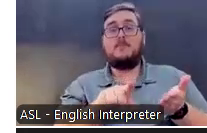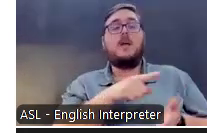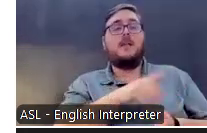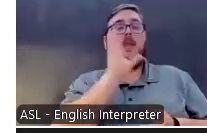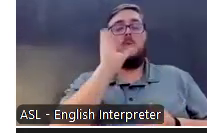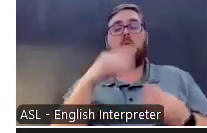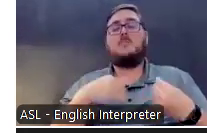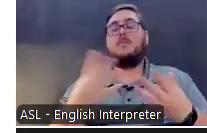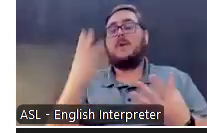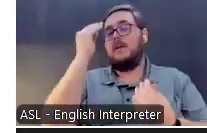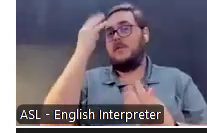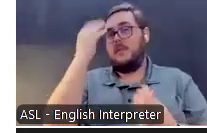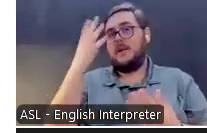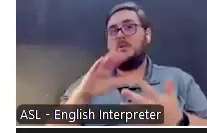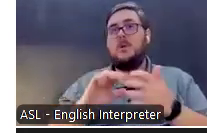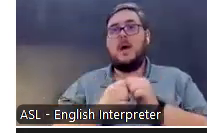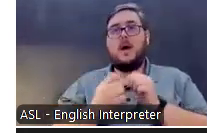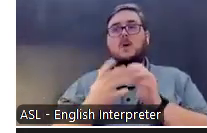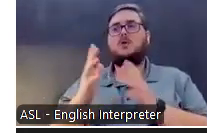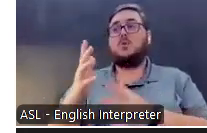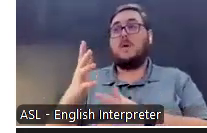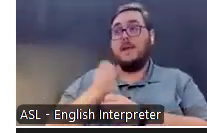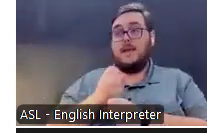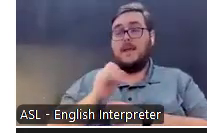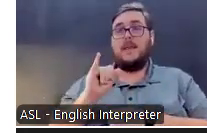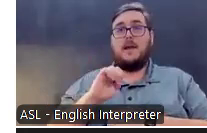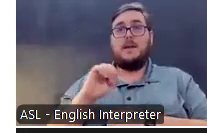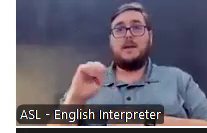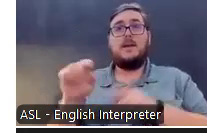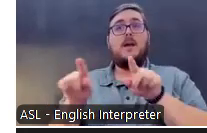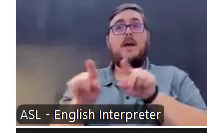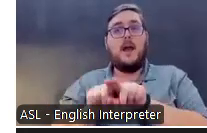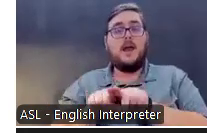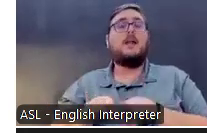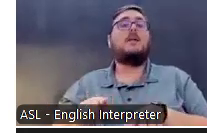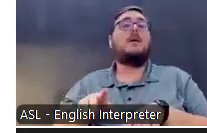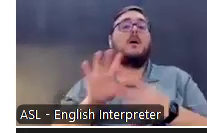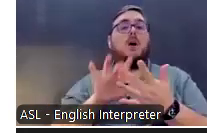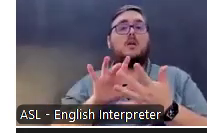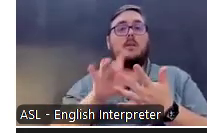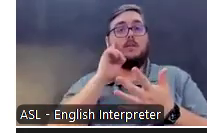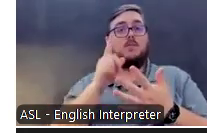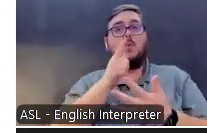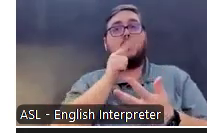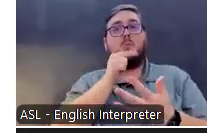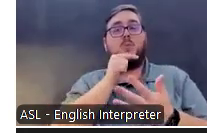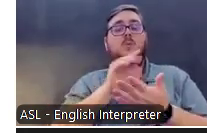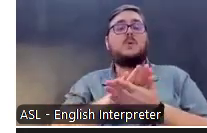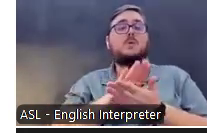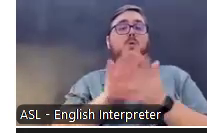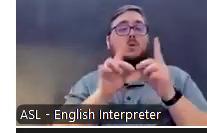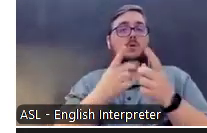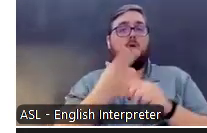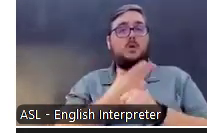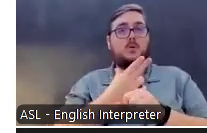IEE and the criteria the school district uses for an evaluation. With an IEE at